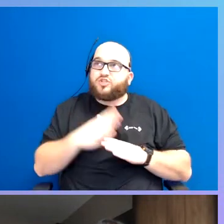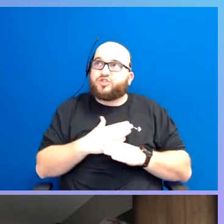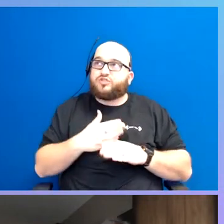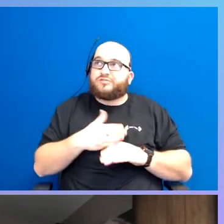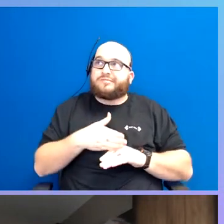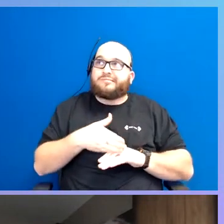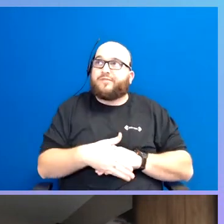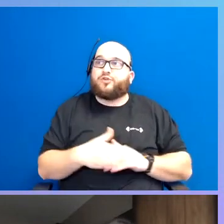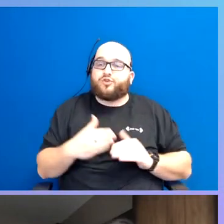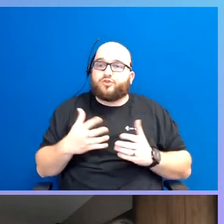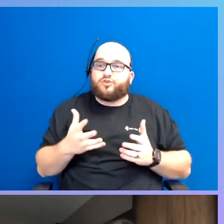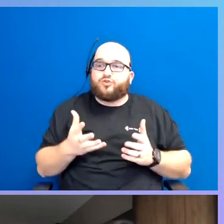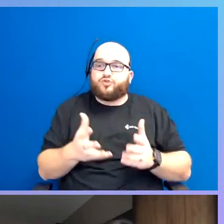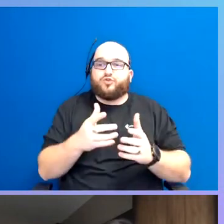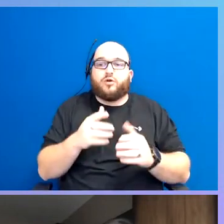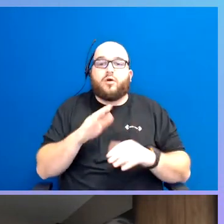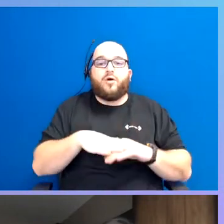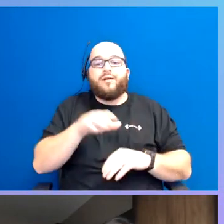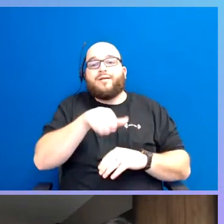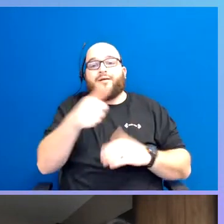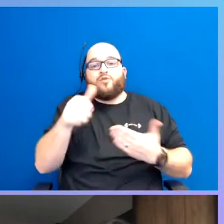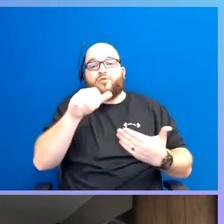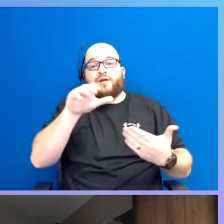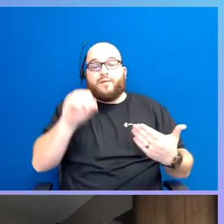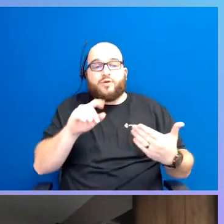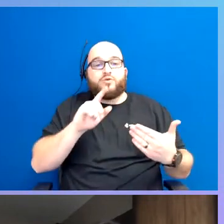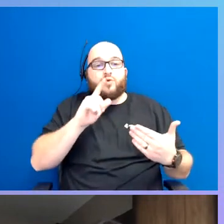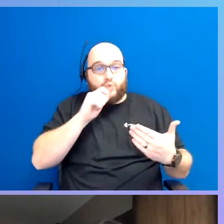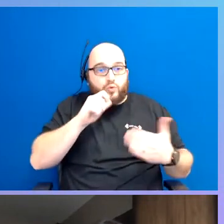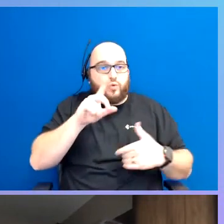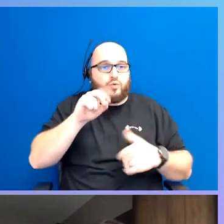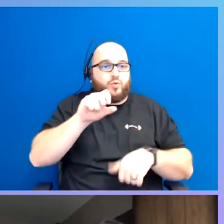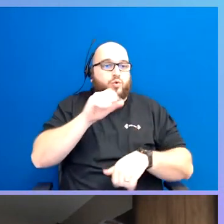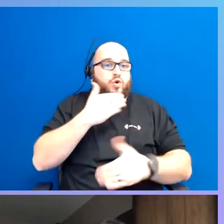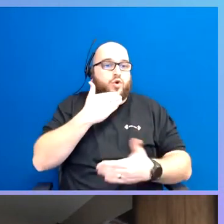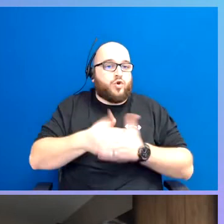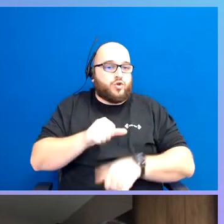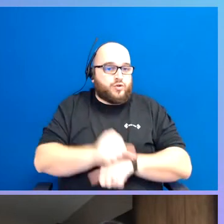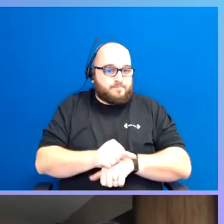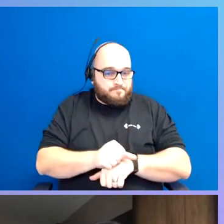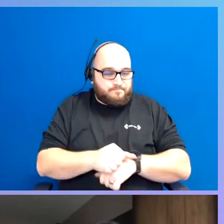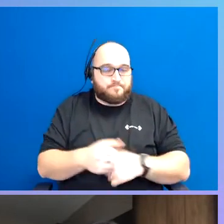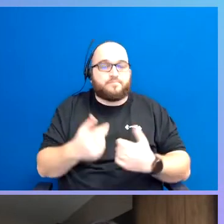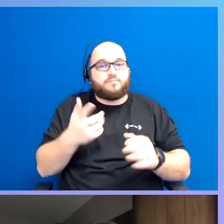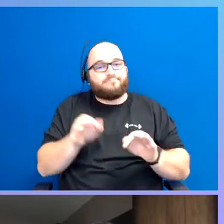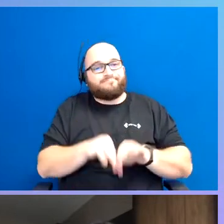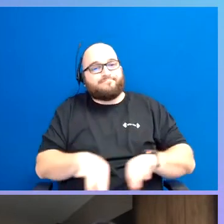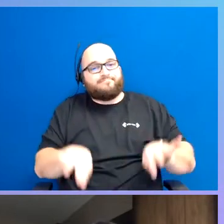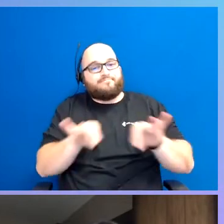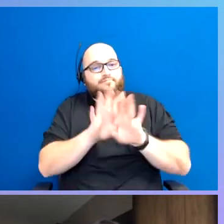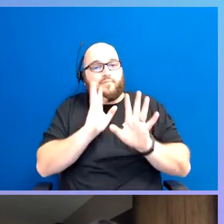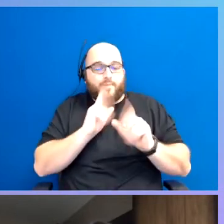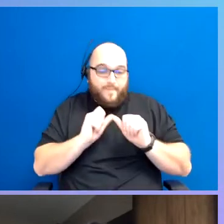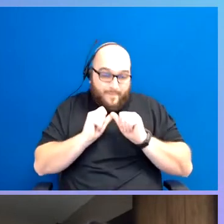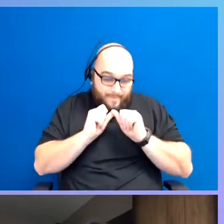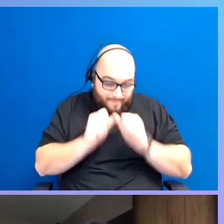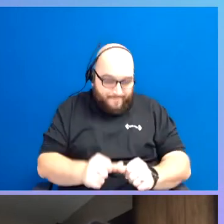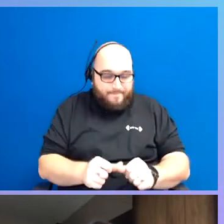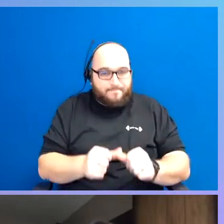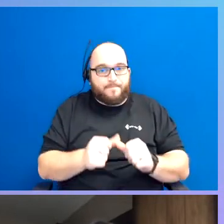the talk on other organizations that do a good job. So it's important to continuously kind of keep the loop